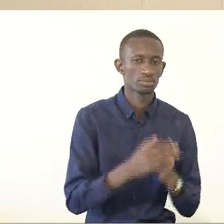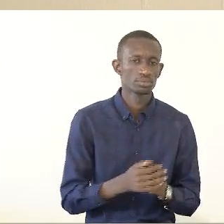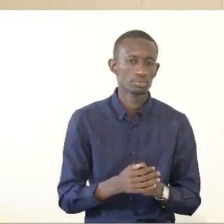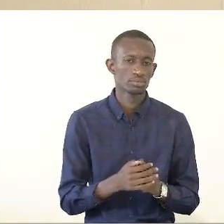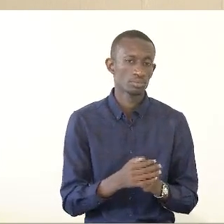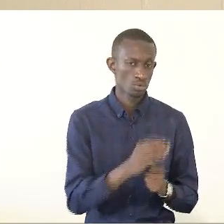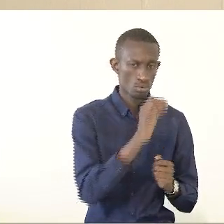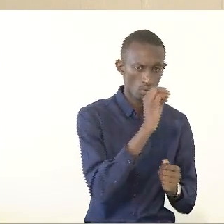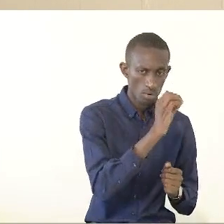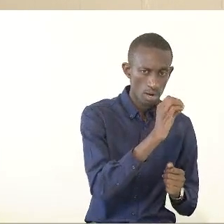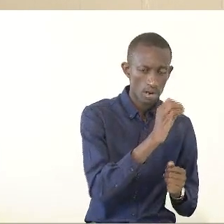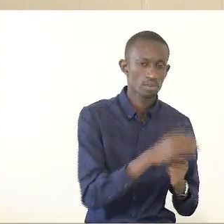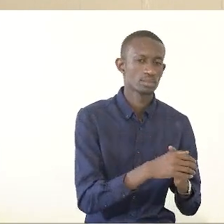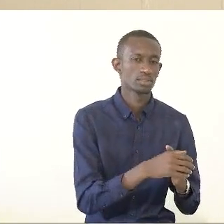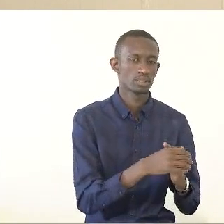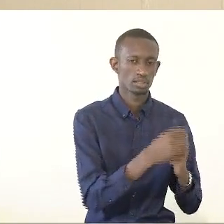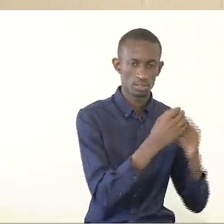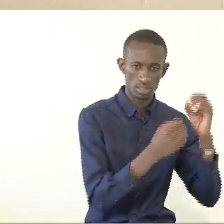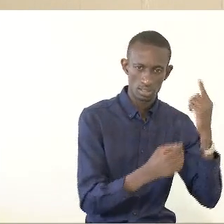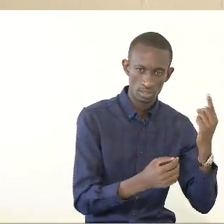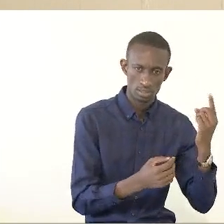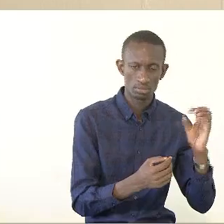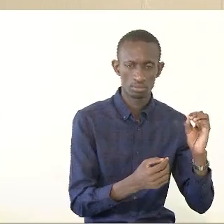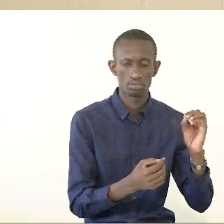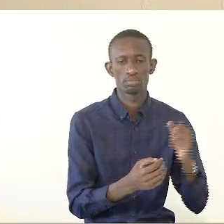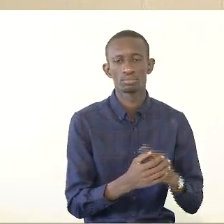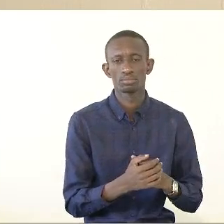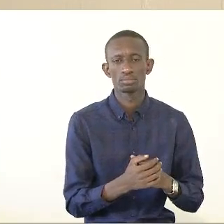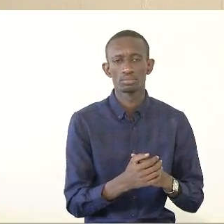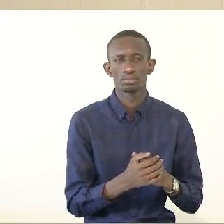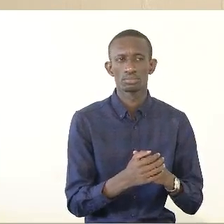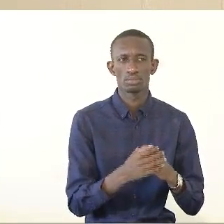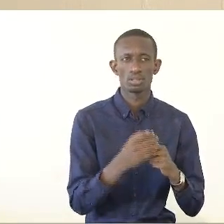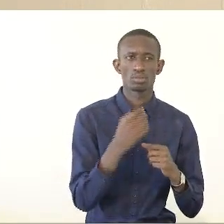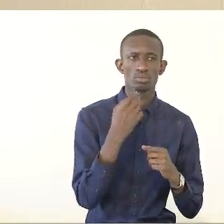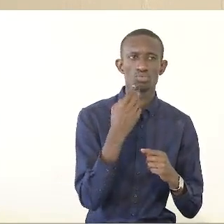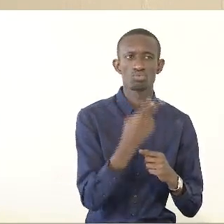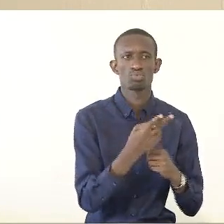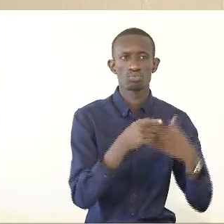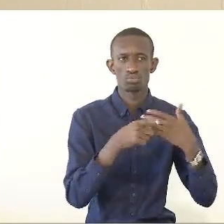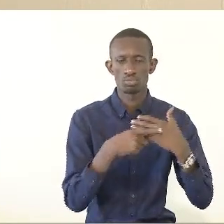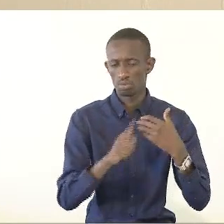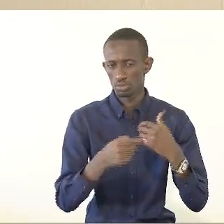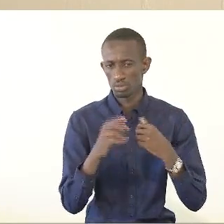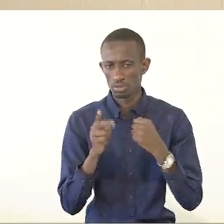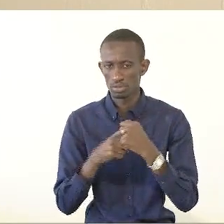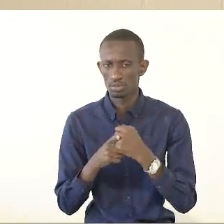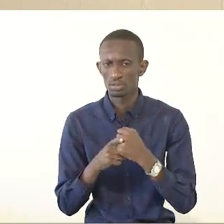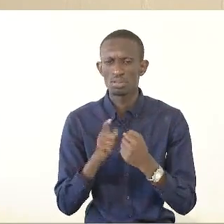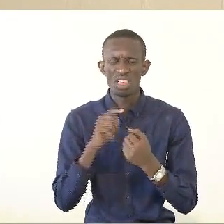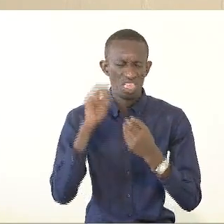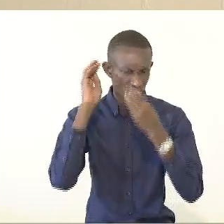and a 0. And lastly, you have 2 and 6. And you don't have to get